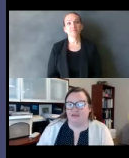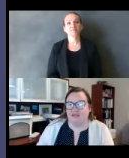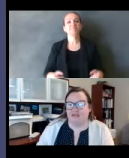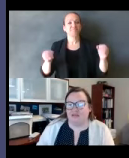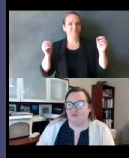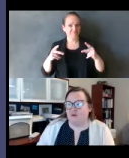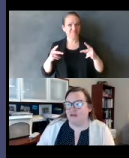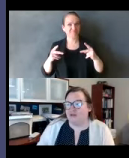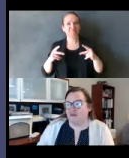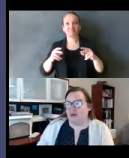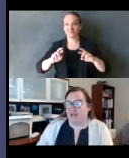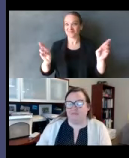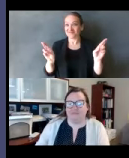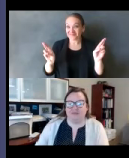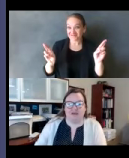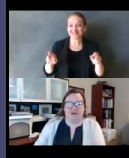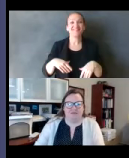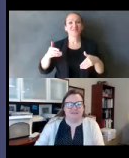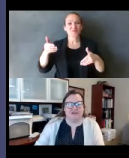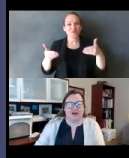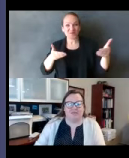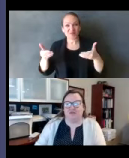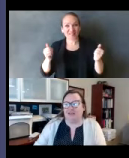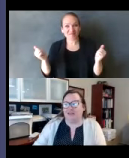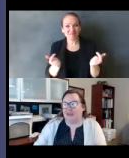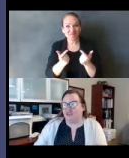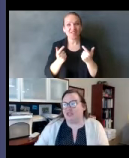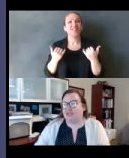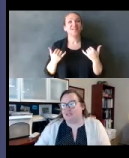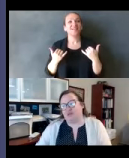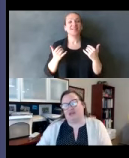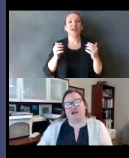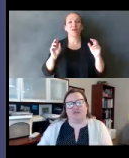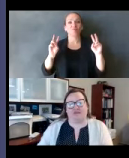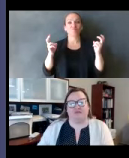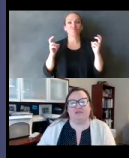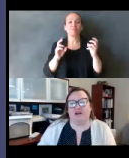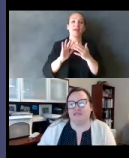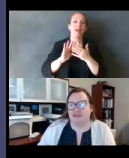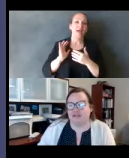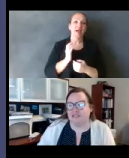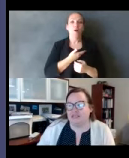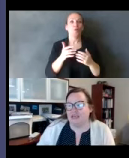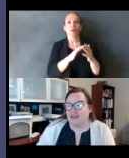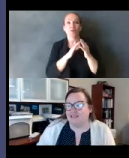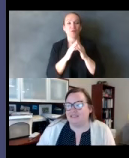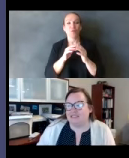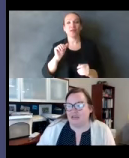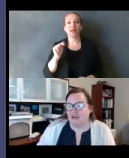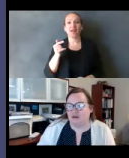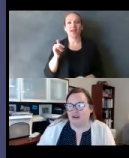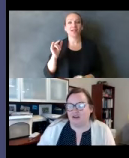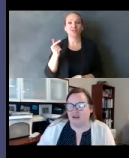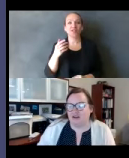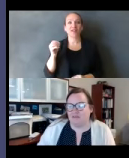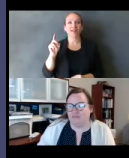Okay, welcome everybody. This is our Community and Aging and Disability Conference webinar series. And today